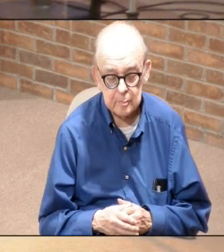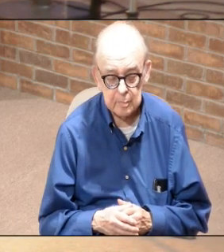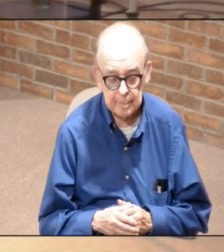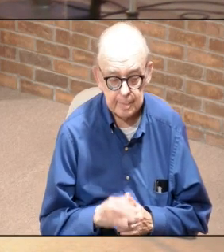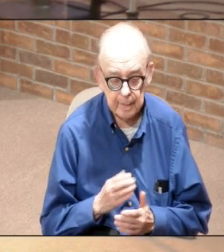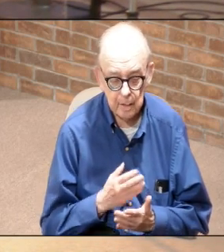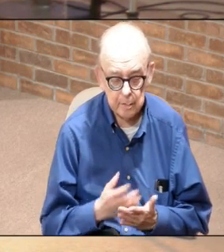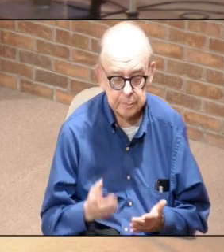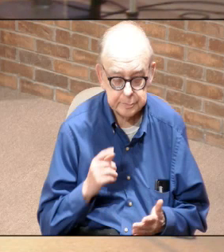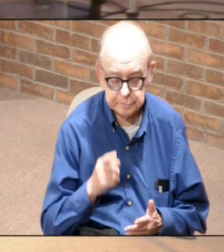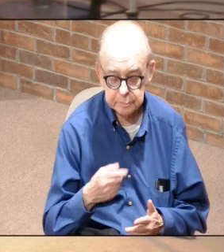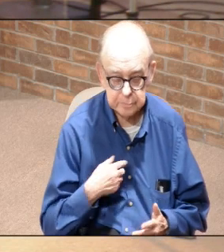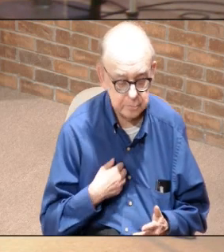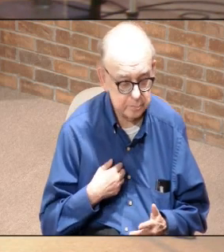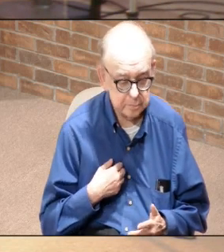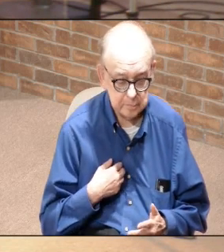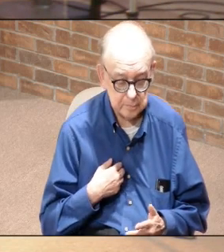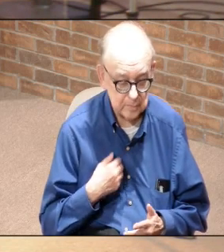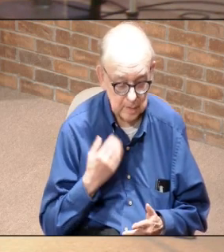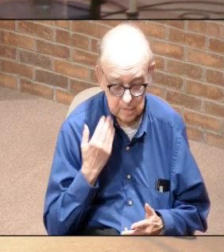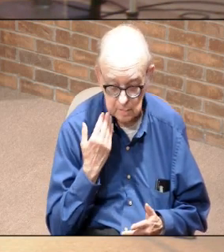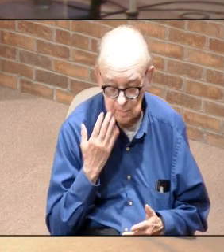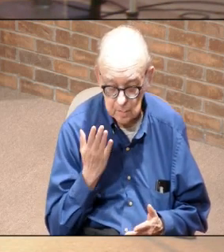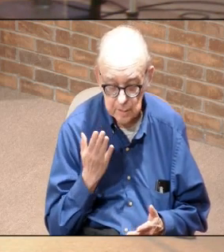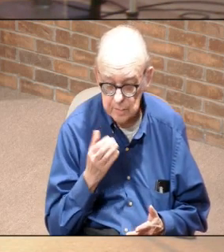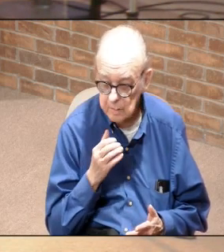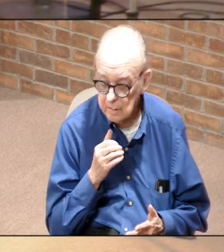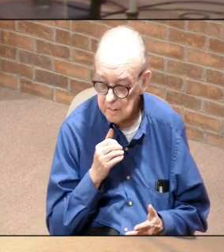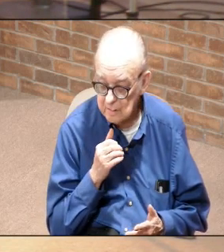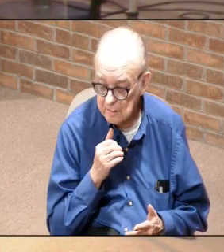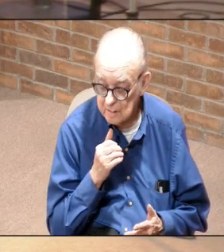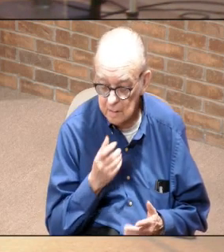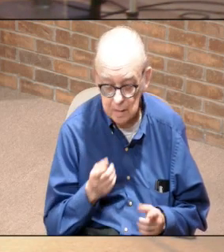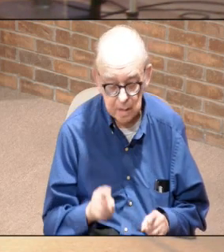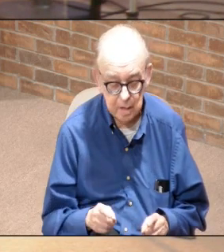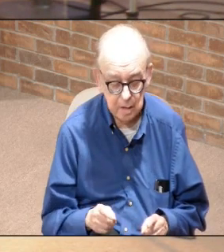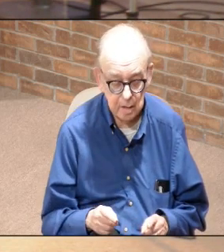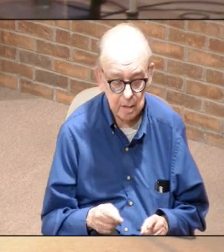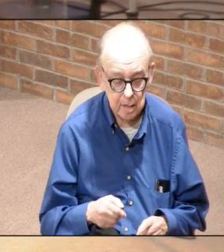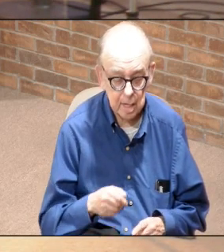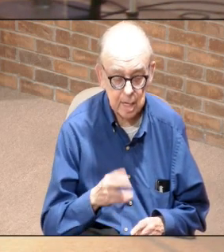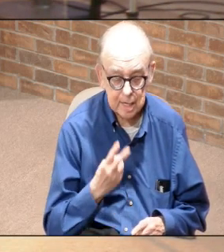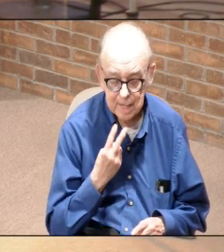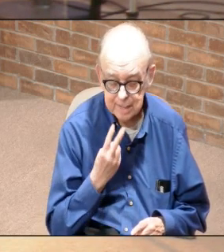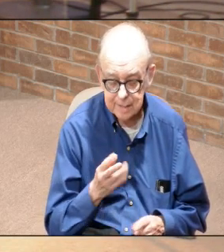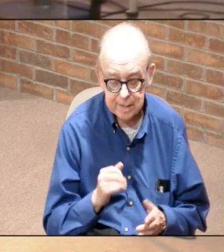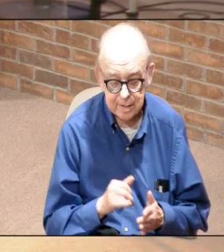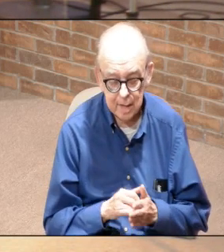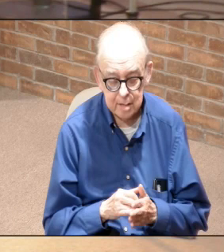The things that you and I don't even know exist. God's seeing that